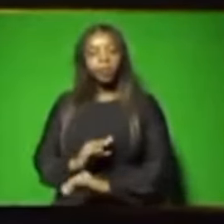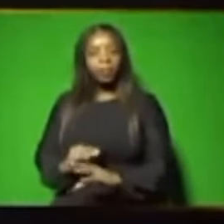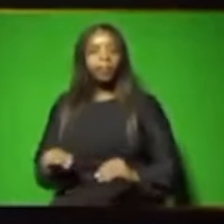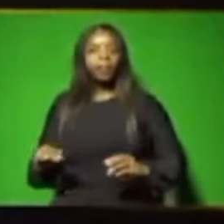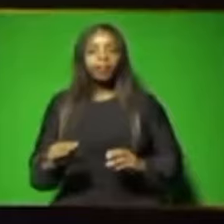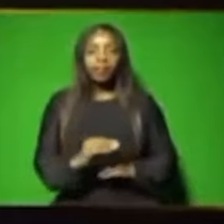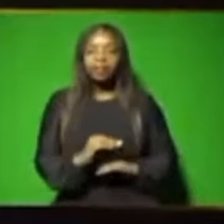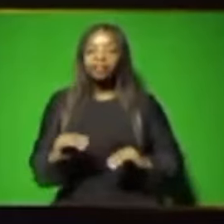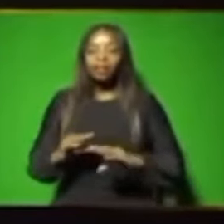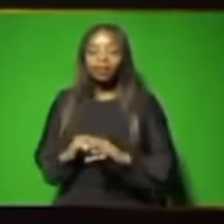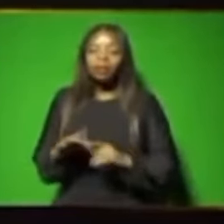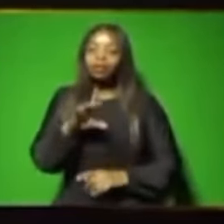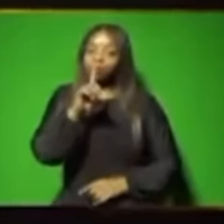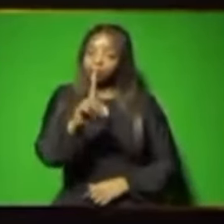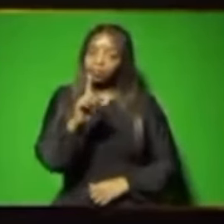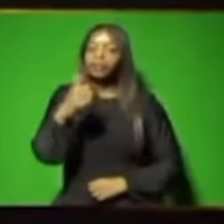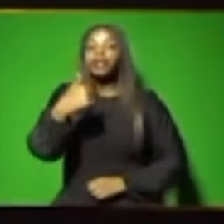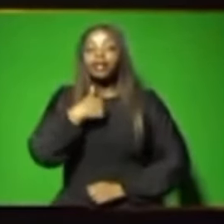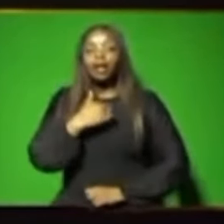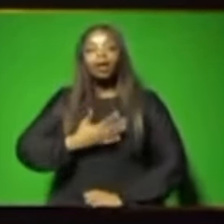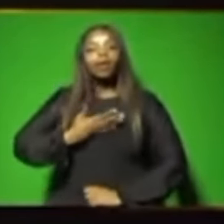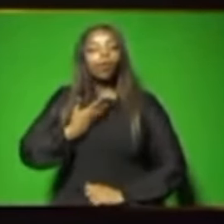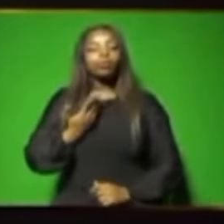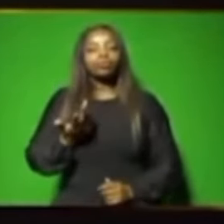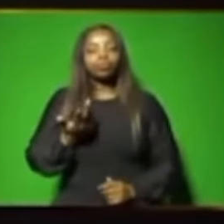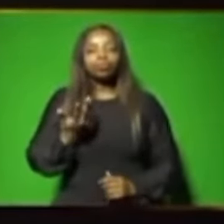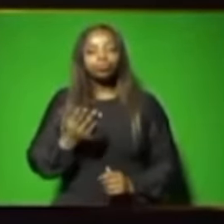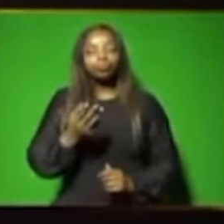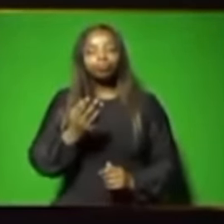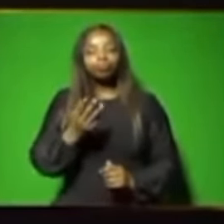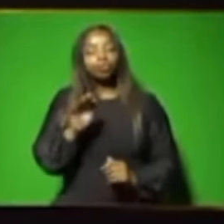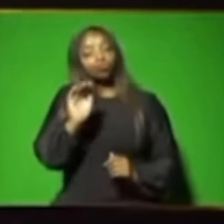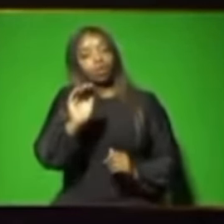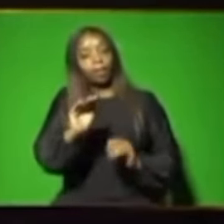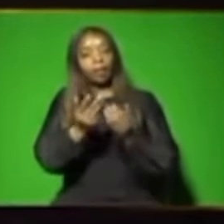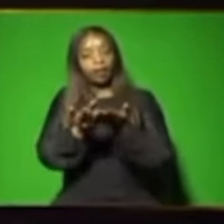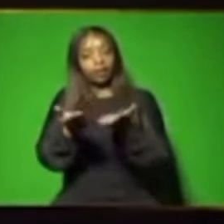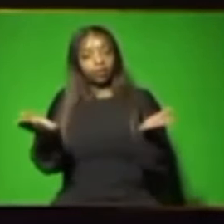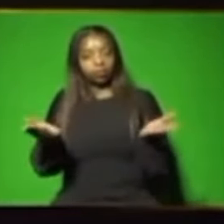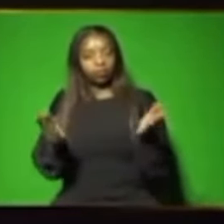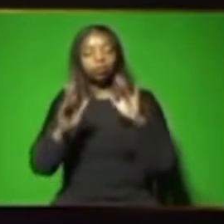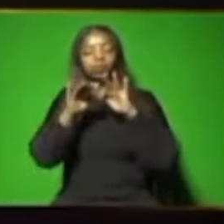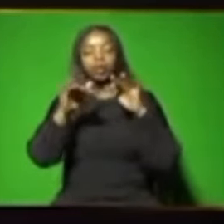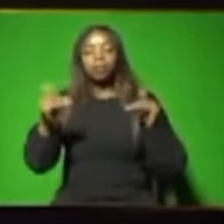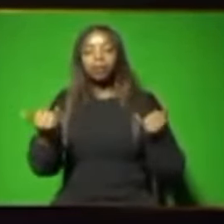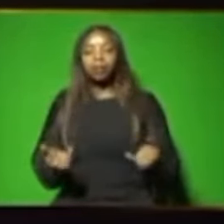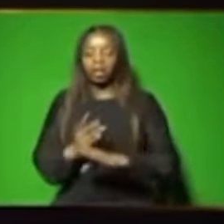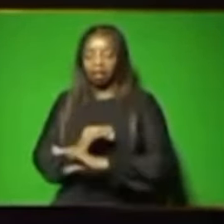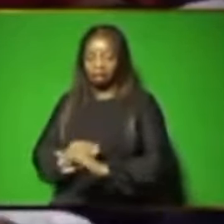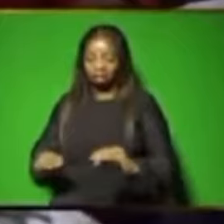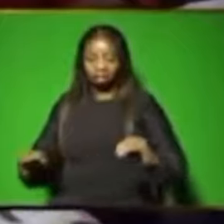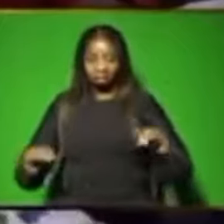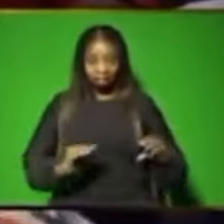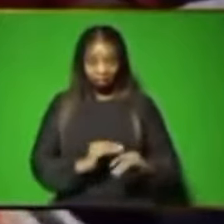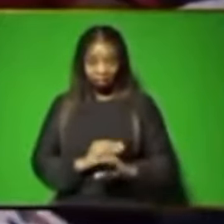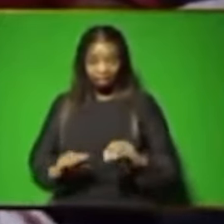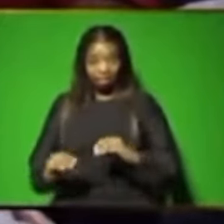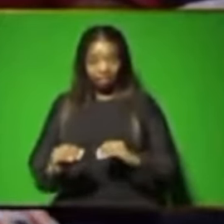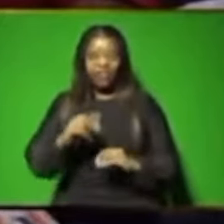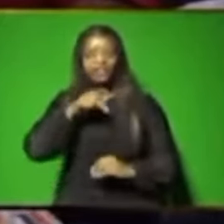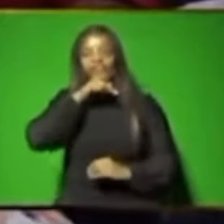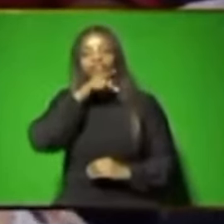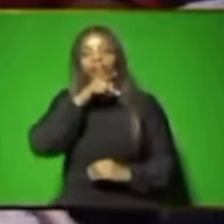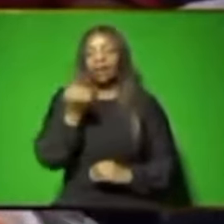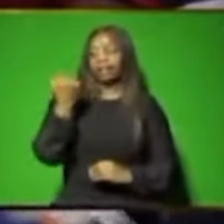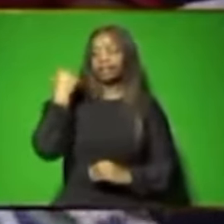Honorable Members, I wish to remind you, those of you who are making noise Friday, you